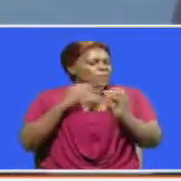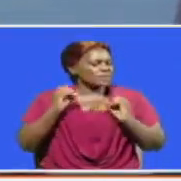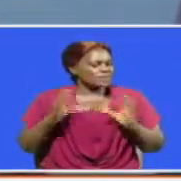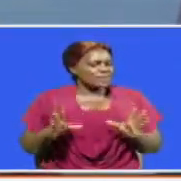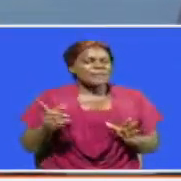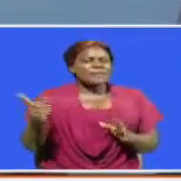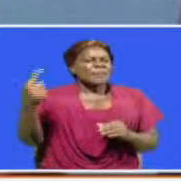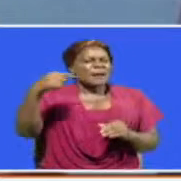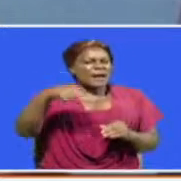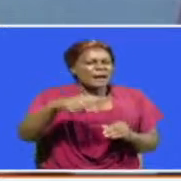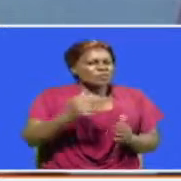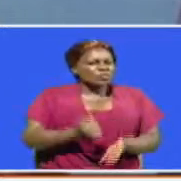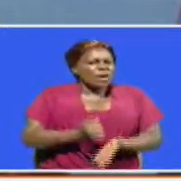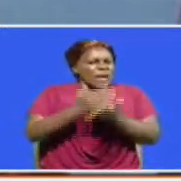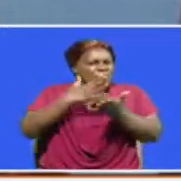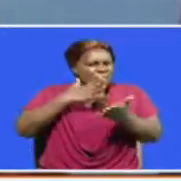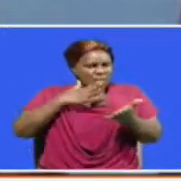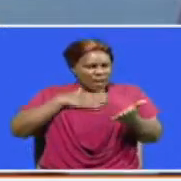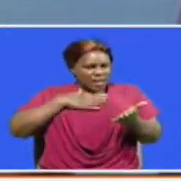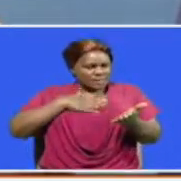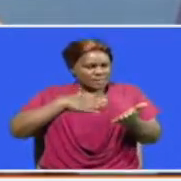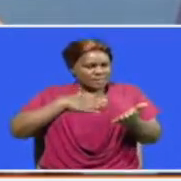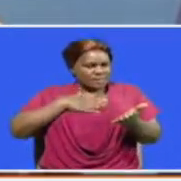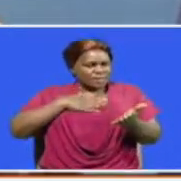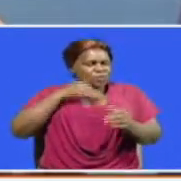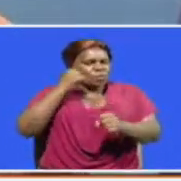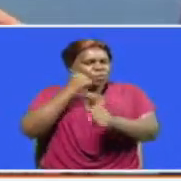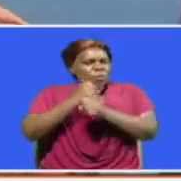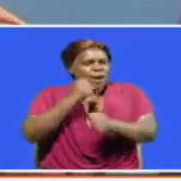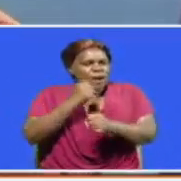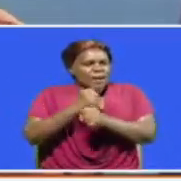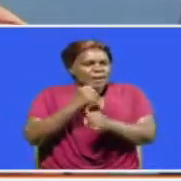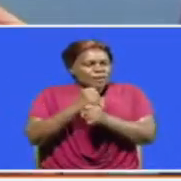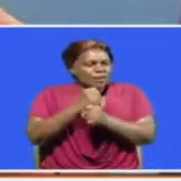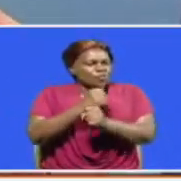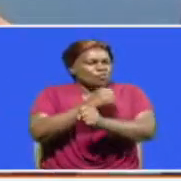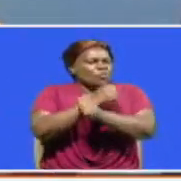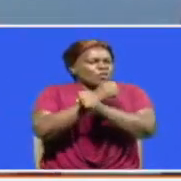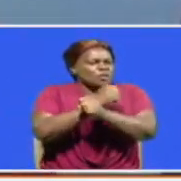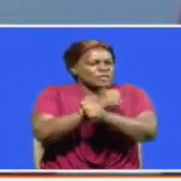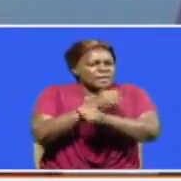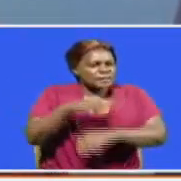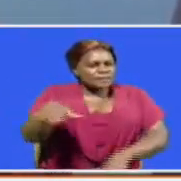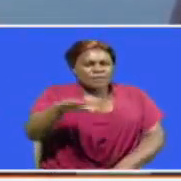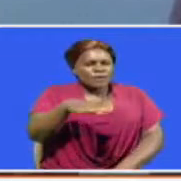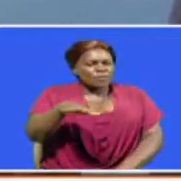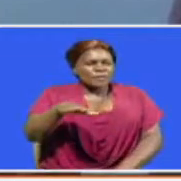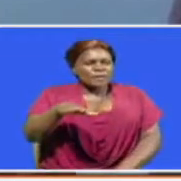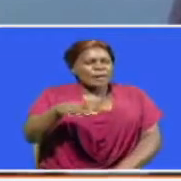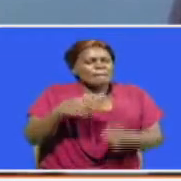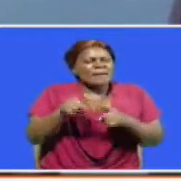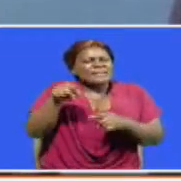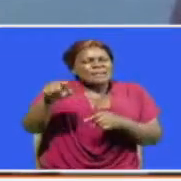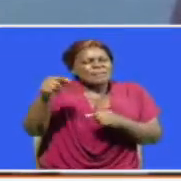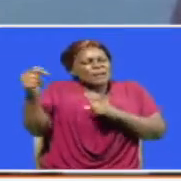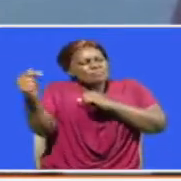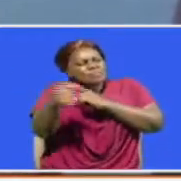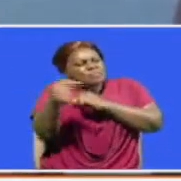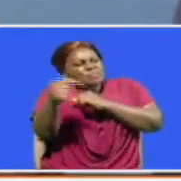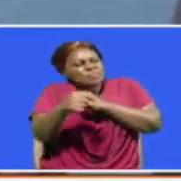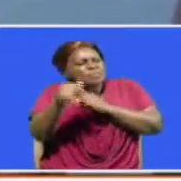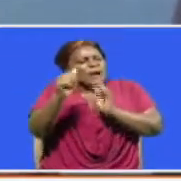wanasema wamekuja kutusaidiana na sisi tufanye kazi ya kulinda mazingira ya hapa, na kumbe